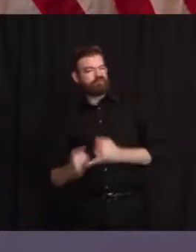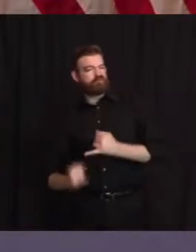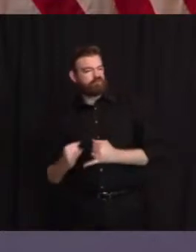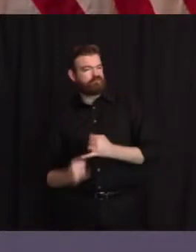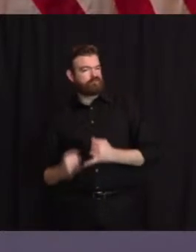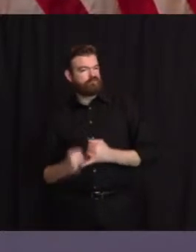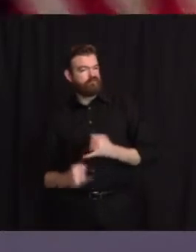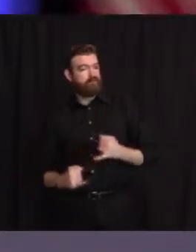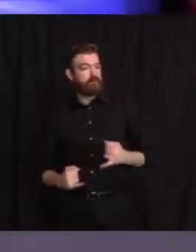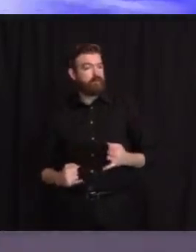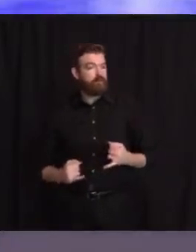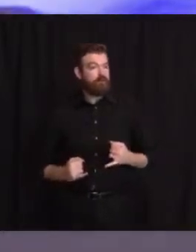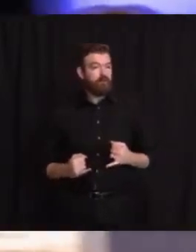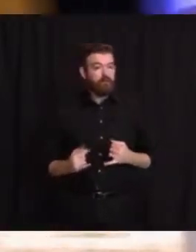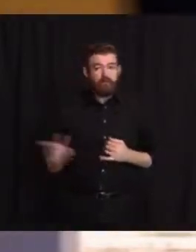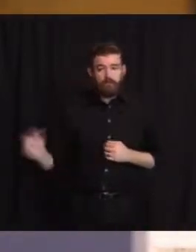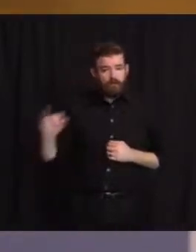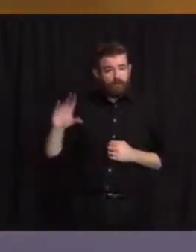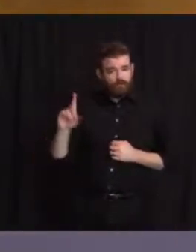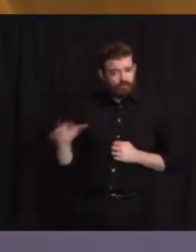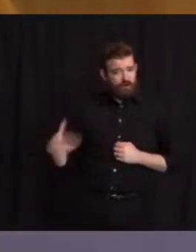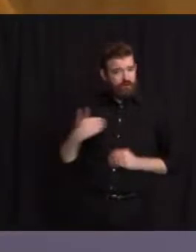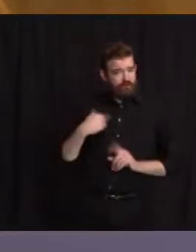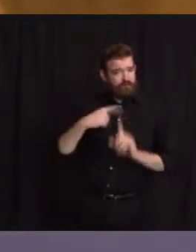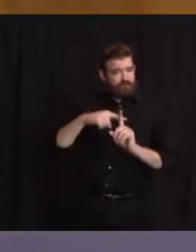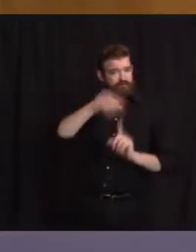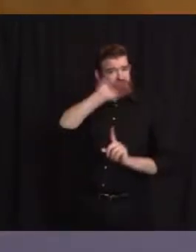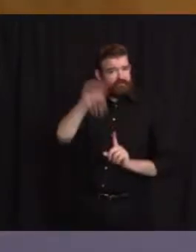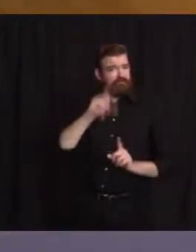have the positivity rate in long-term care with